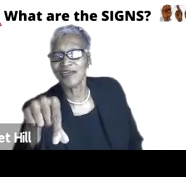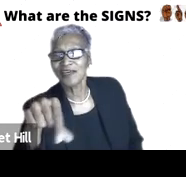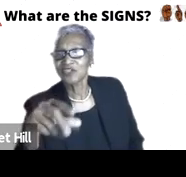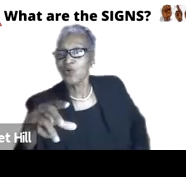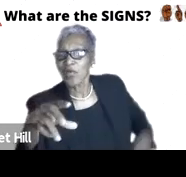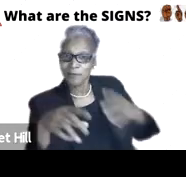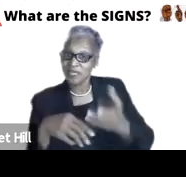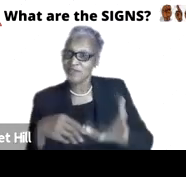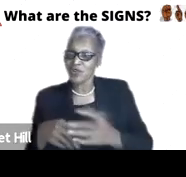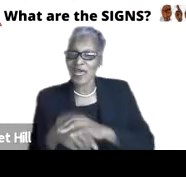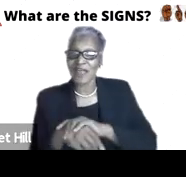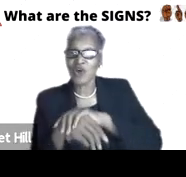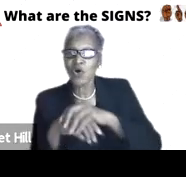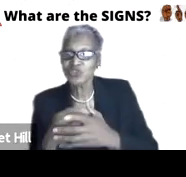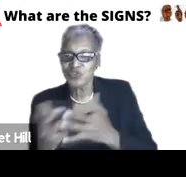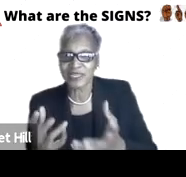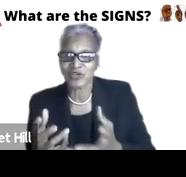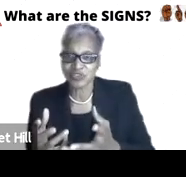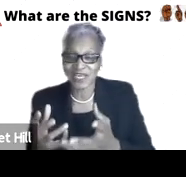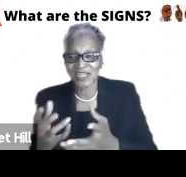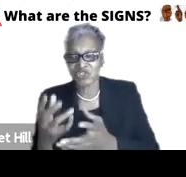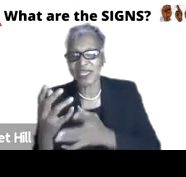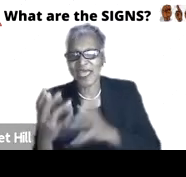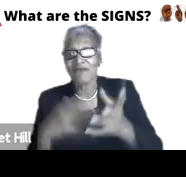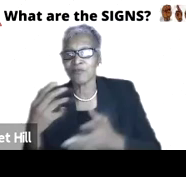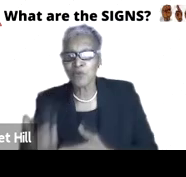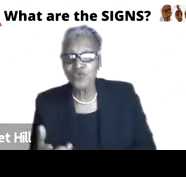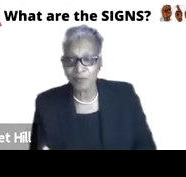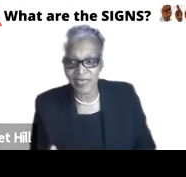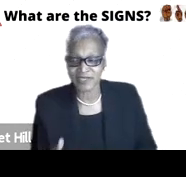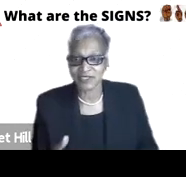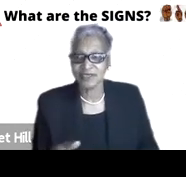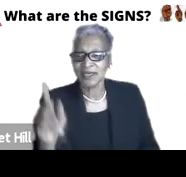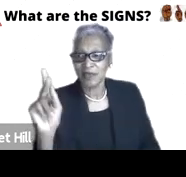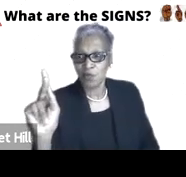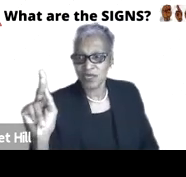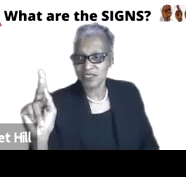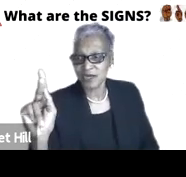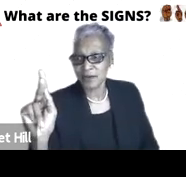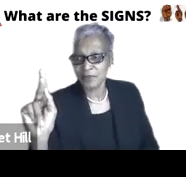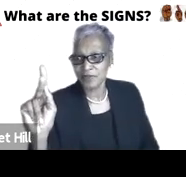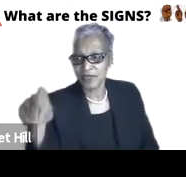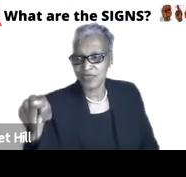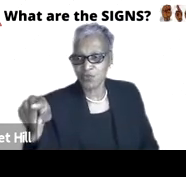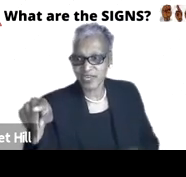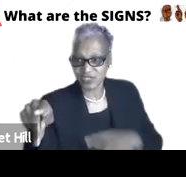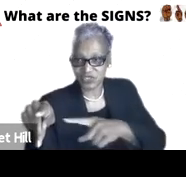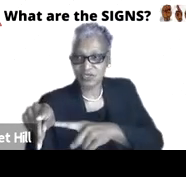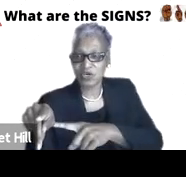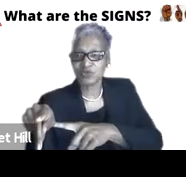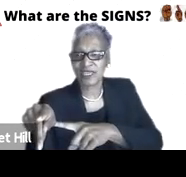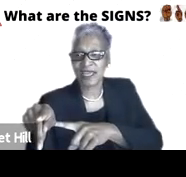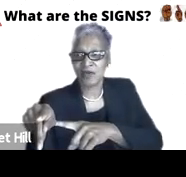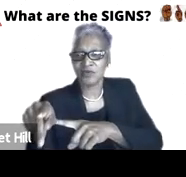All right. So, and believe it or not, those are the letters that actually have movement. One is up, the